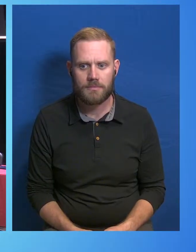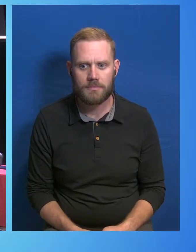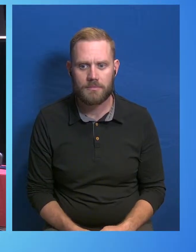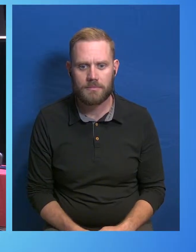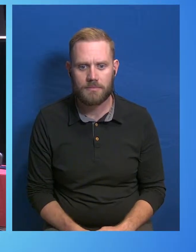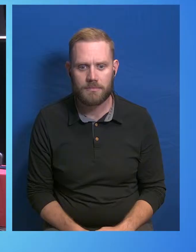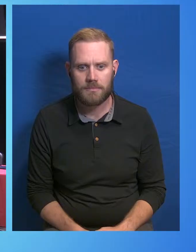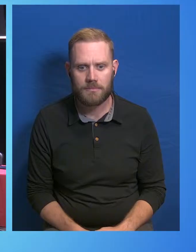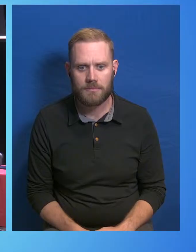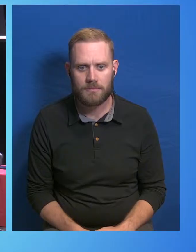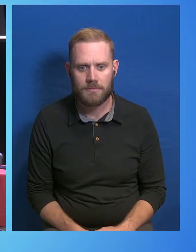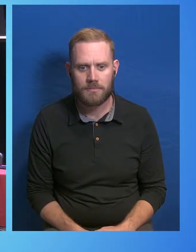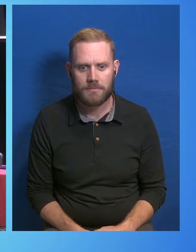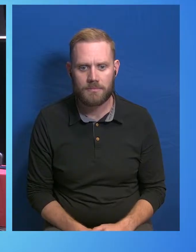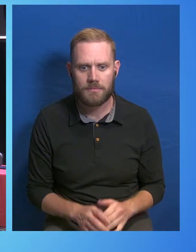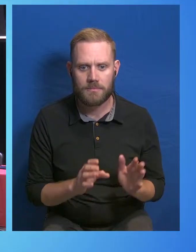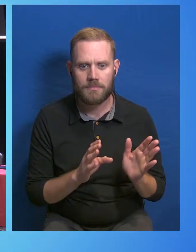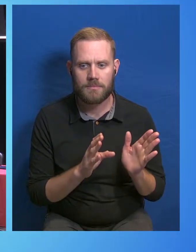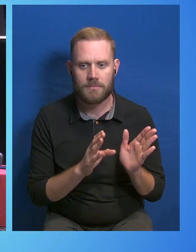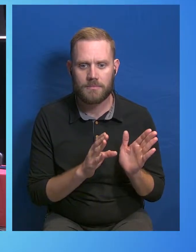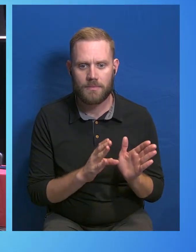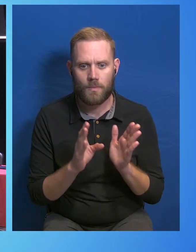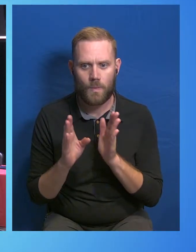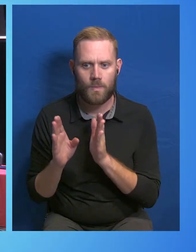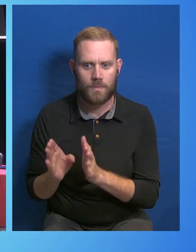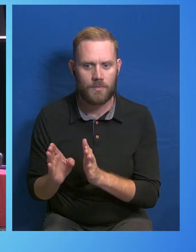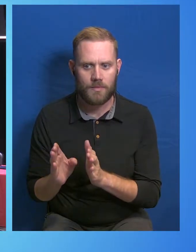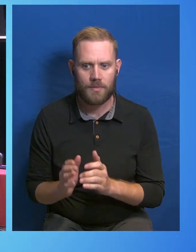Already clicked that one. Let's see.